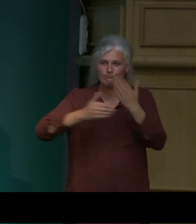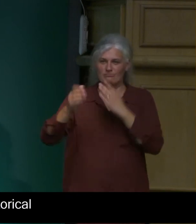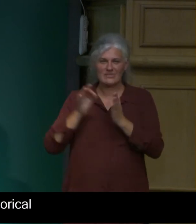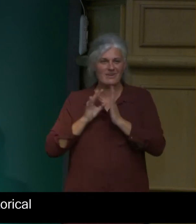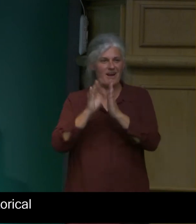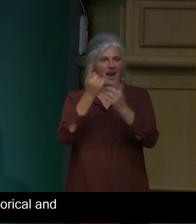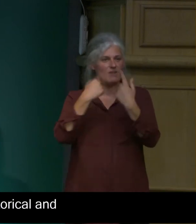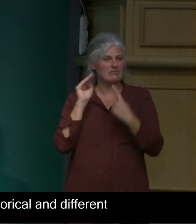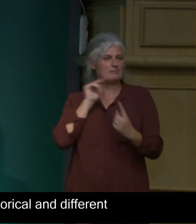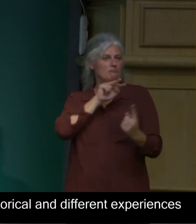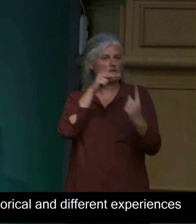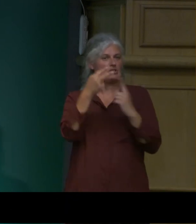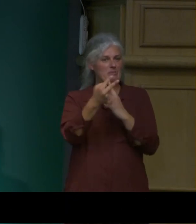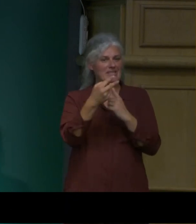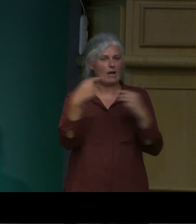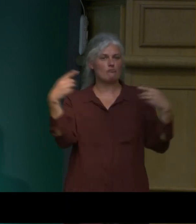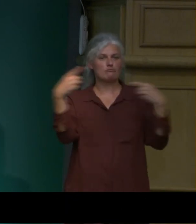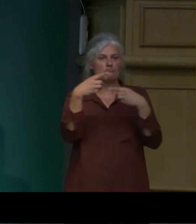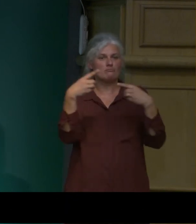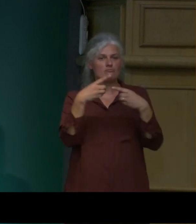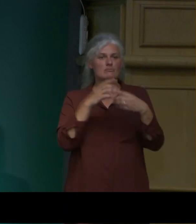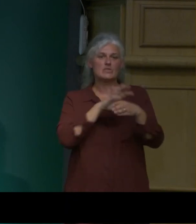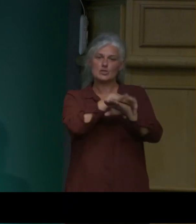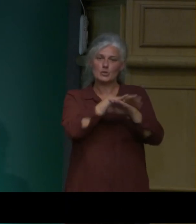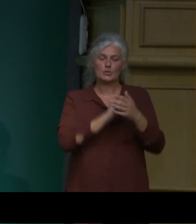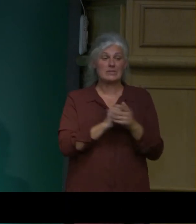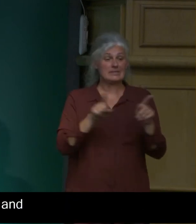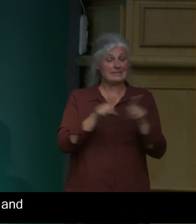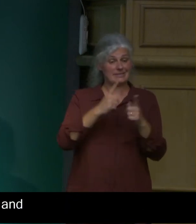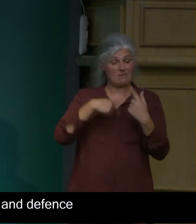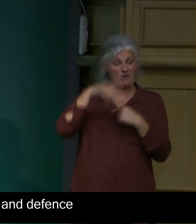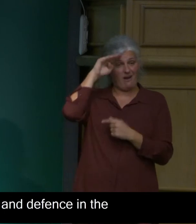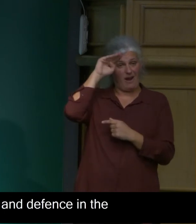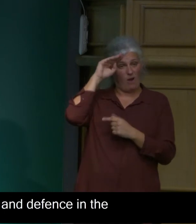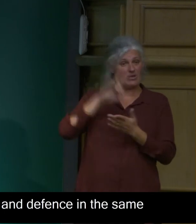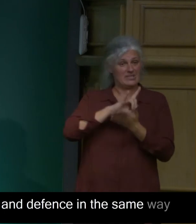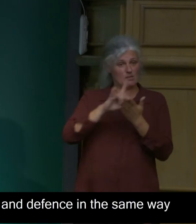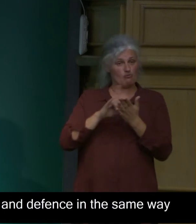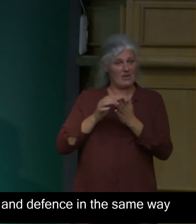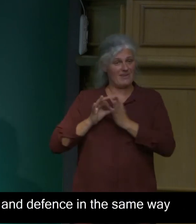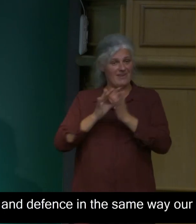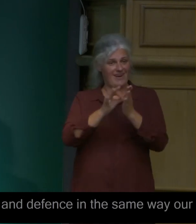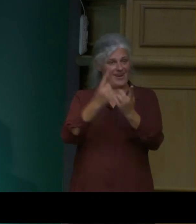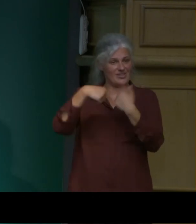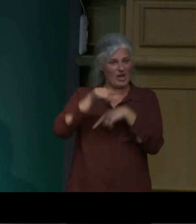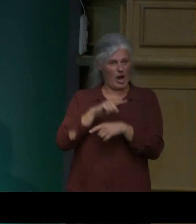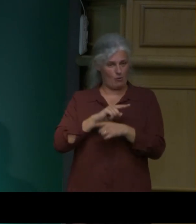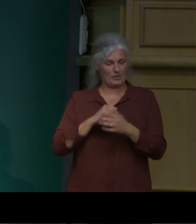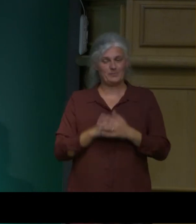approach to security and defense in the same way that our experience in history guides ours